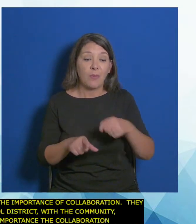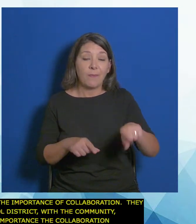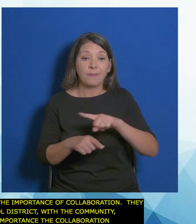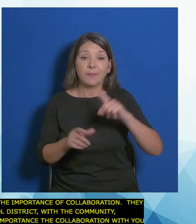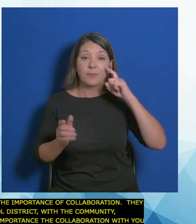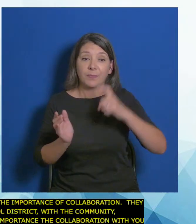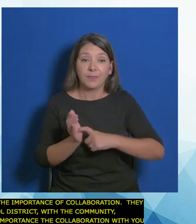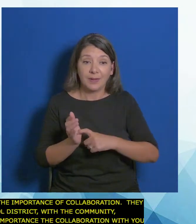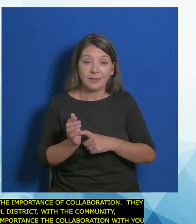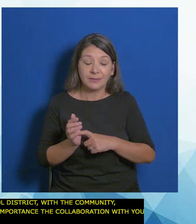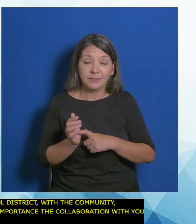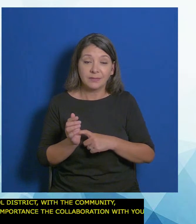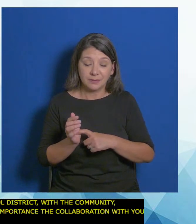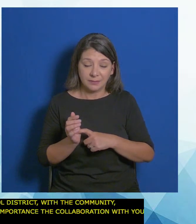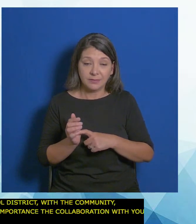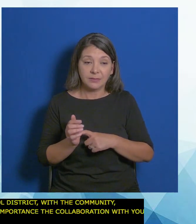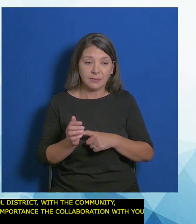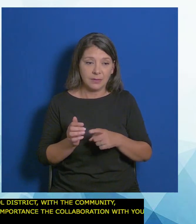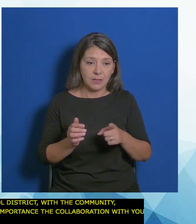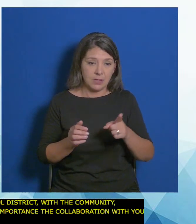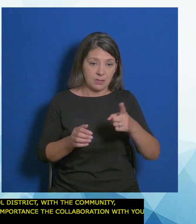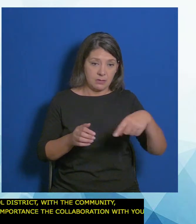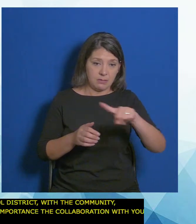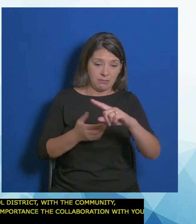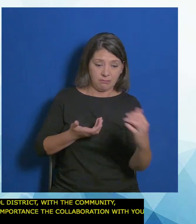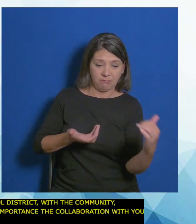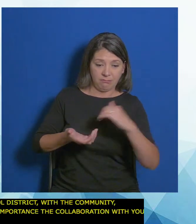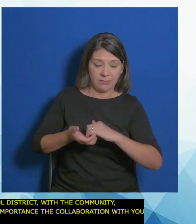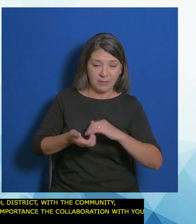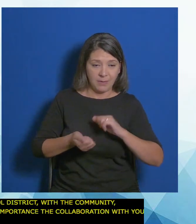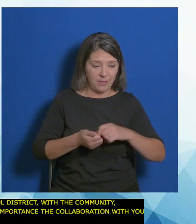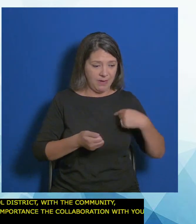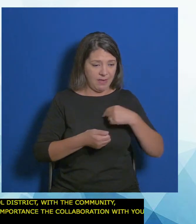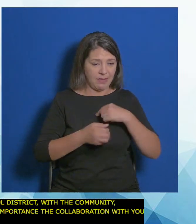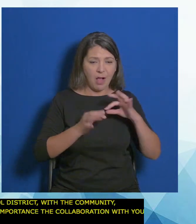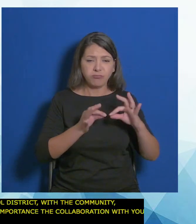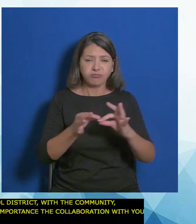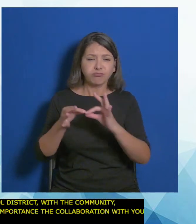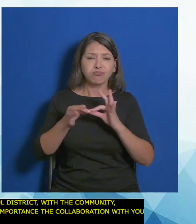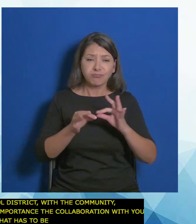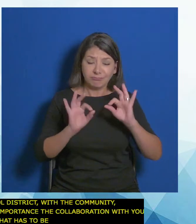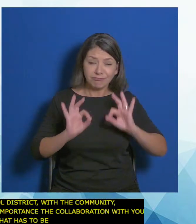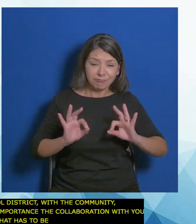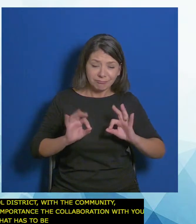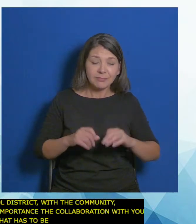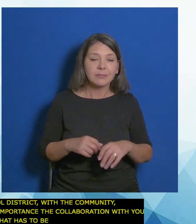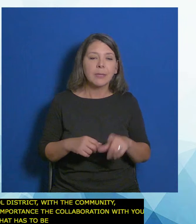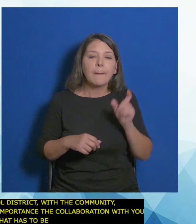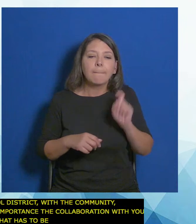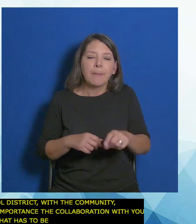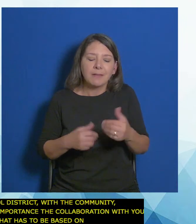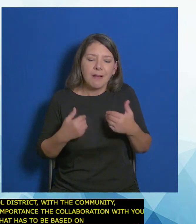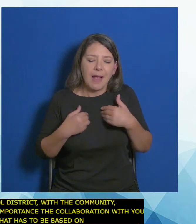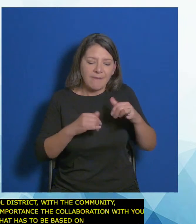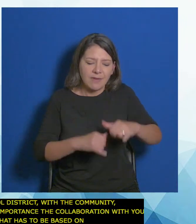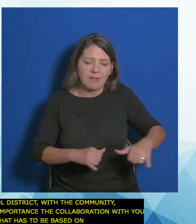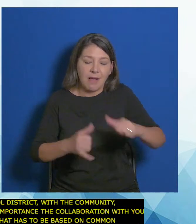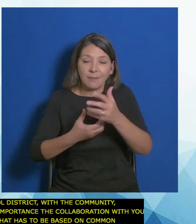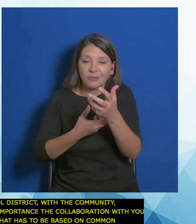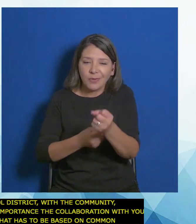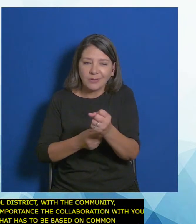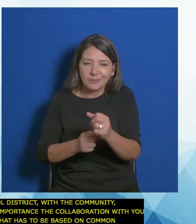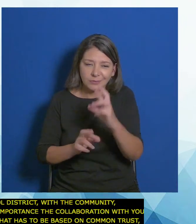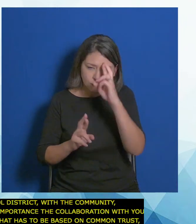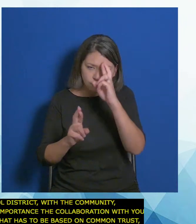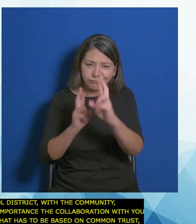we collaborate, that has to be based on common trust, mutual respect,